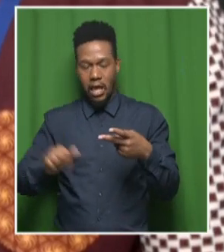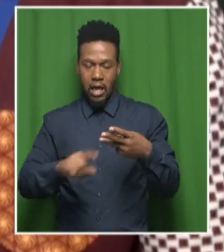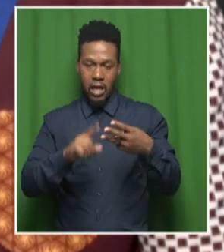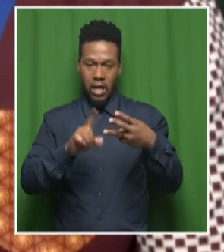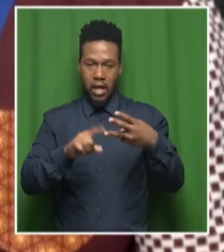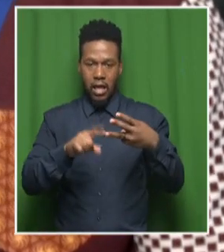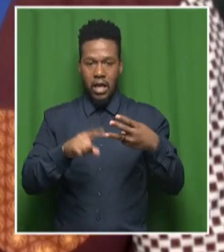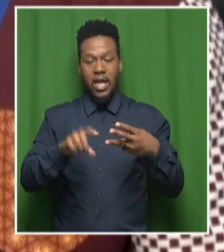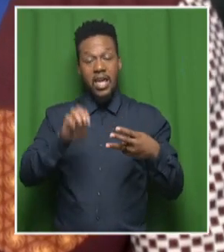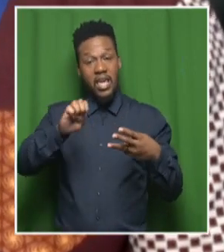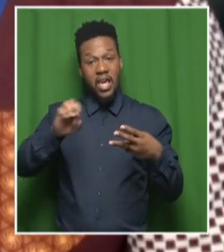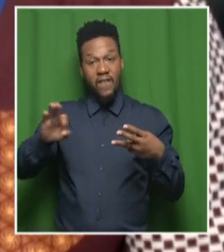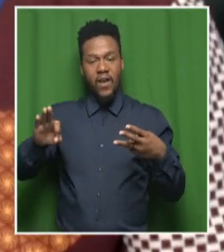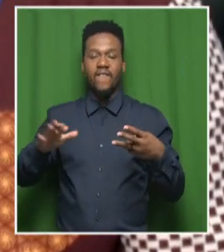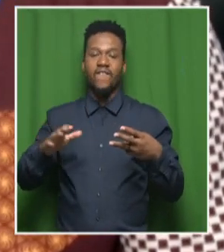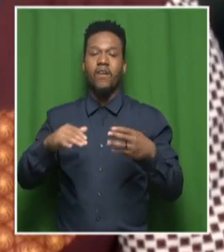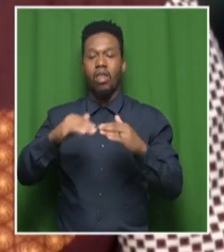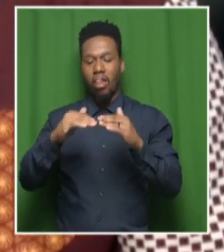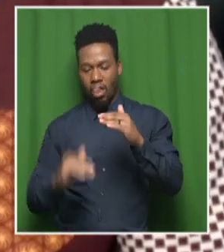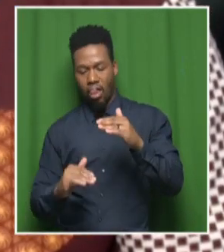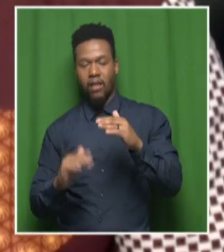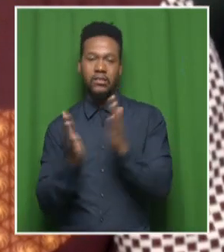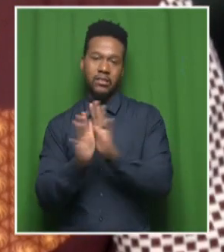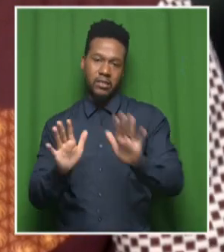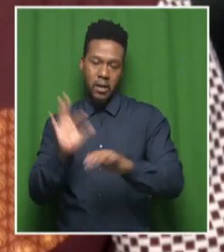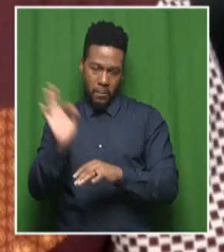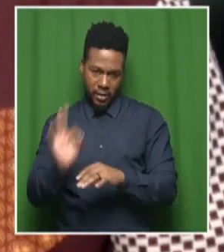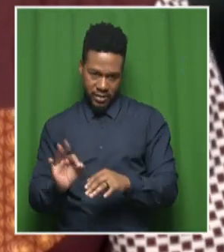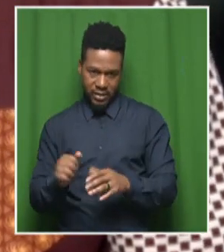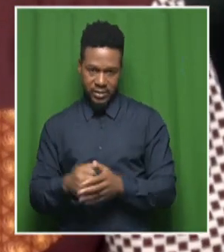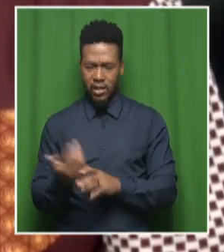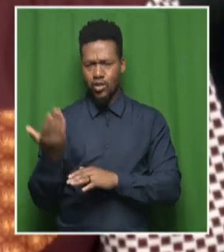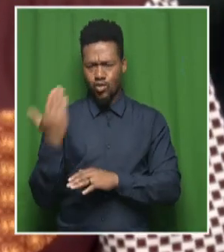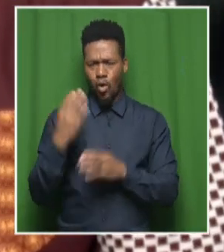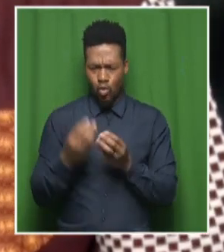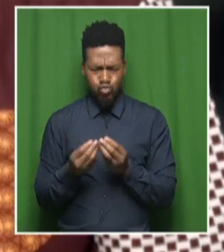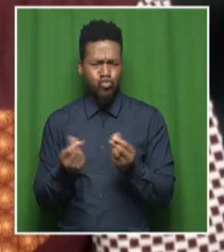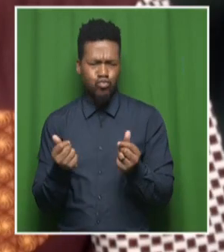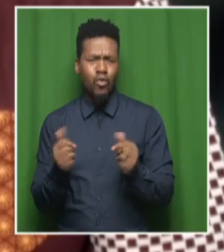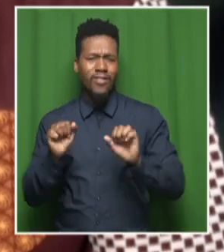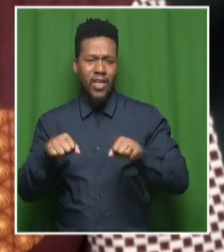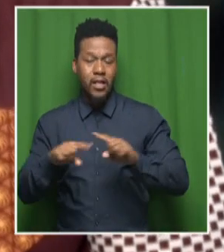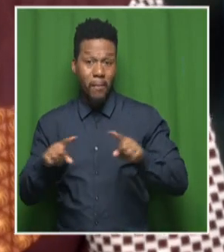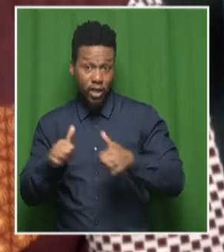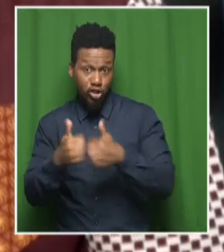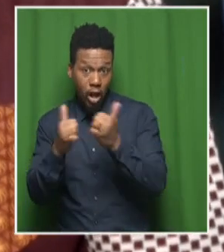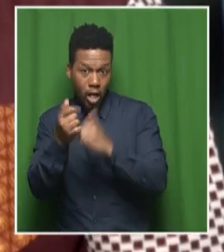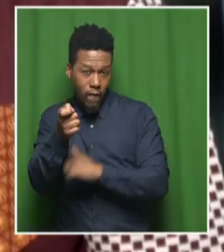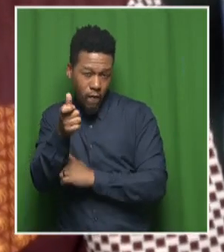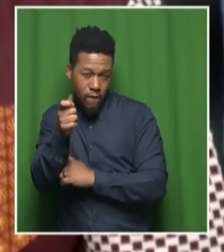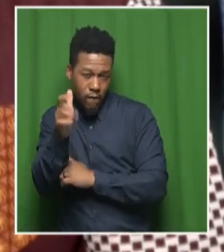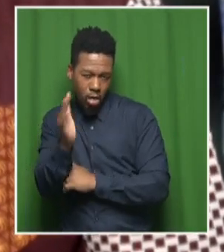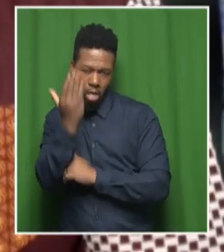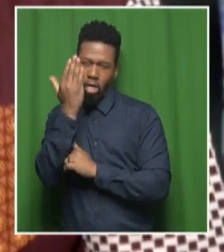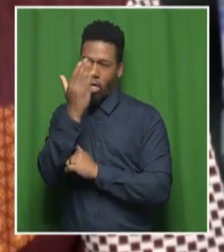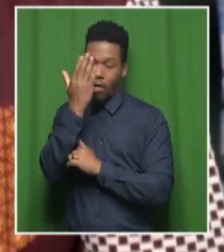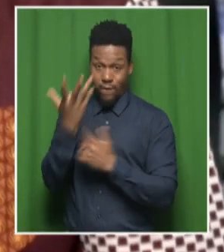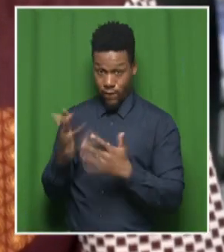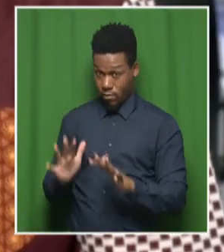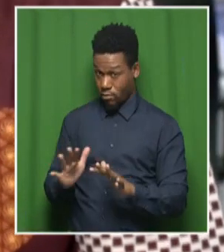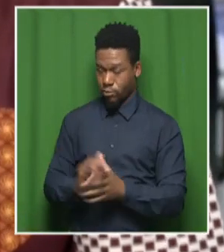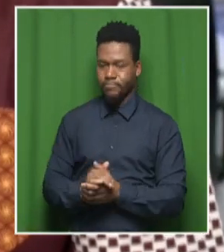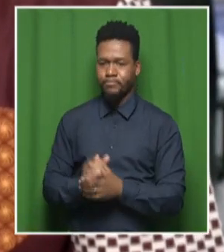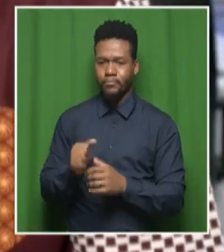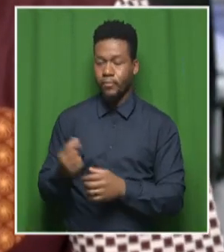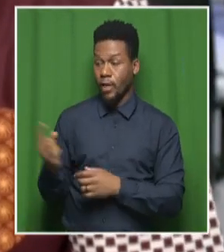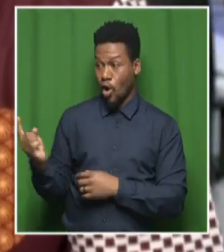under 10%. Yesterday went quite smooth, but not without challenges. I'm going to bring with me, though, the manager